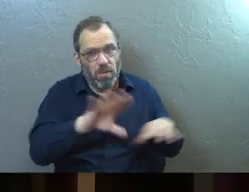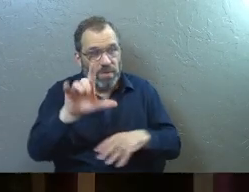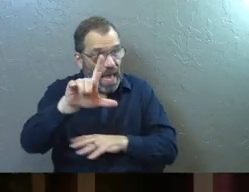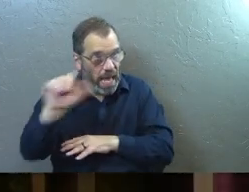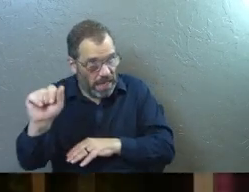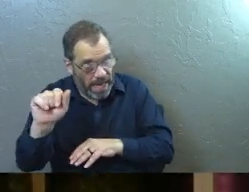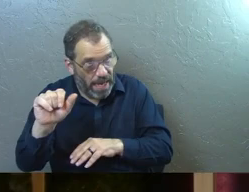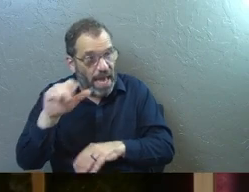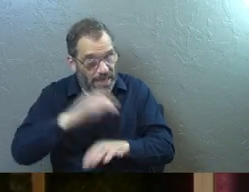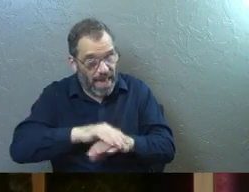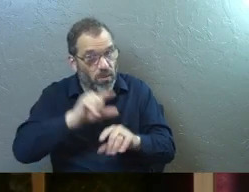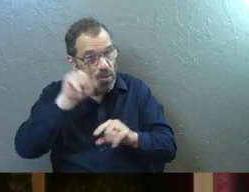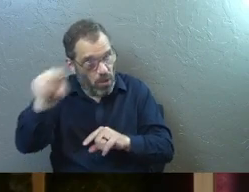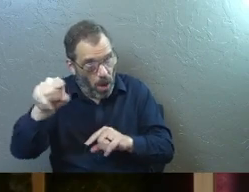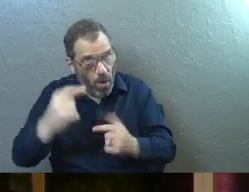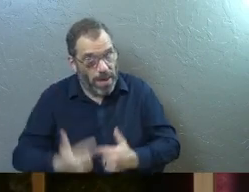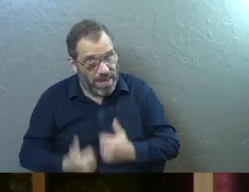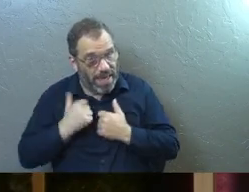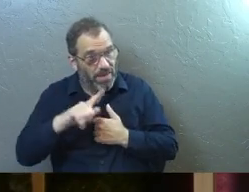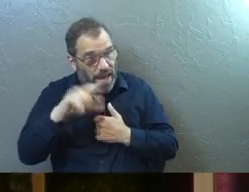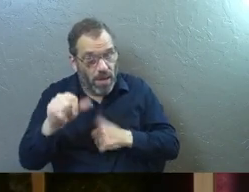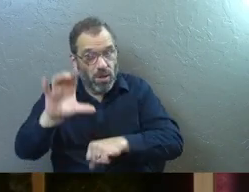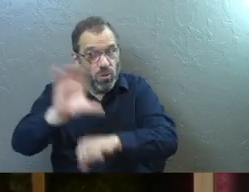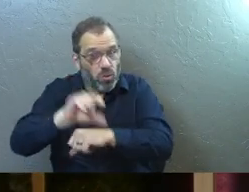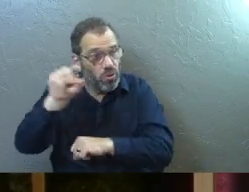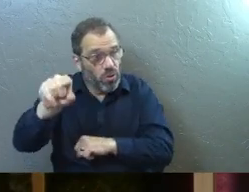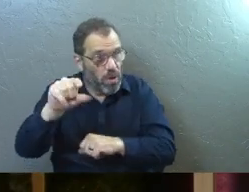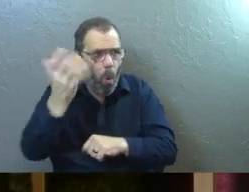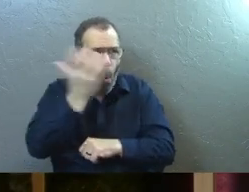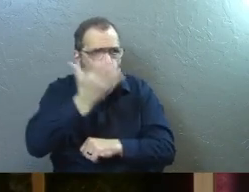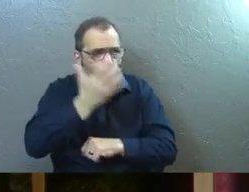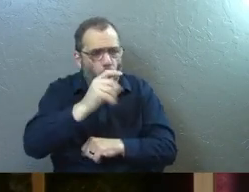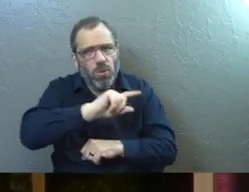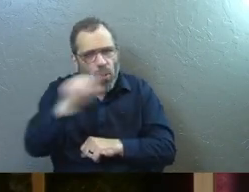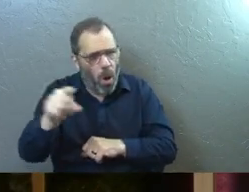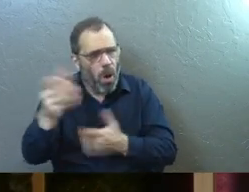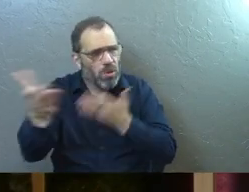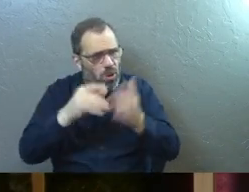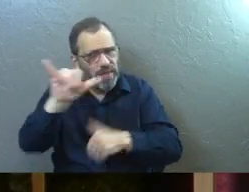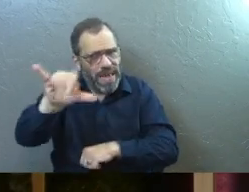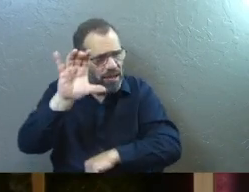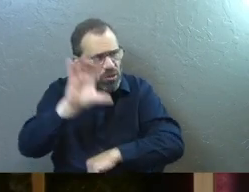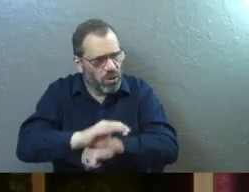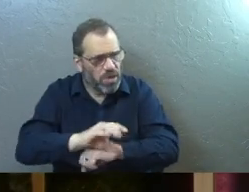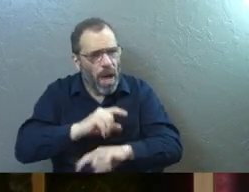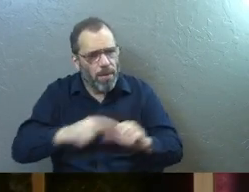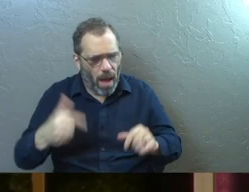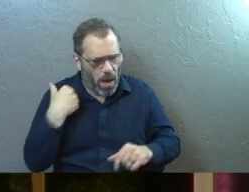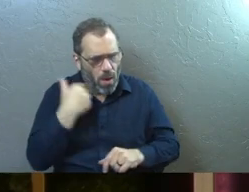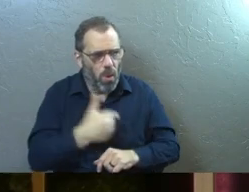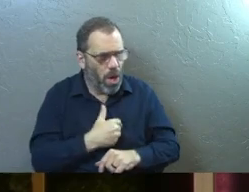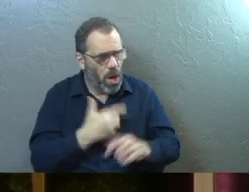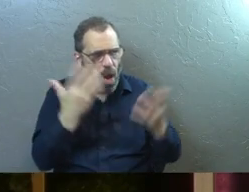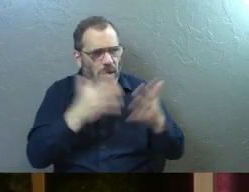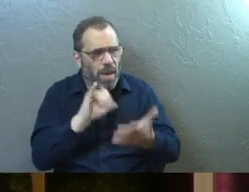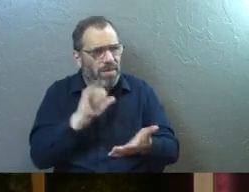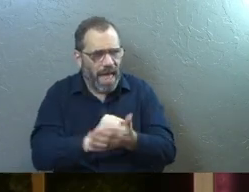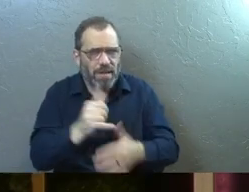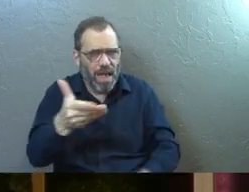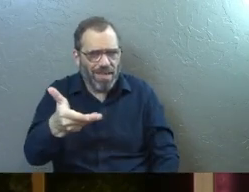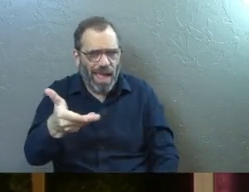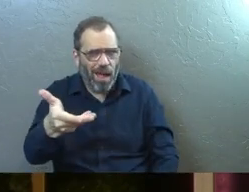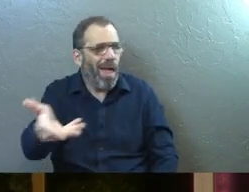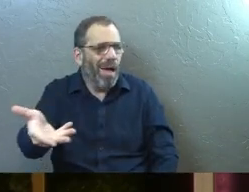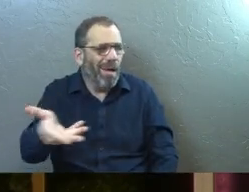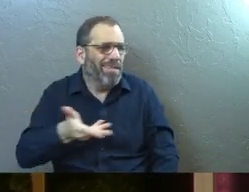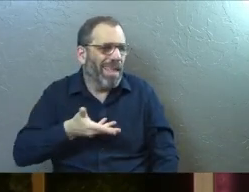LA. That's where we're going to go and live there. And there's a church there that's awesome. And we're going to go serve there. But we're so awesome that they'll hire us